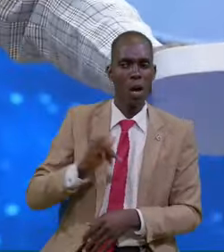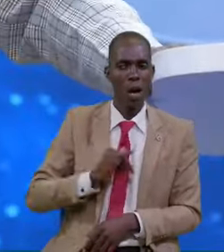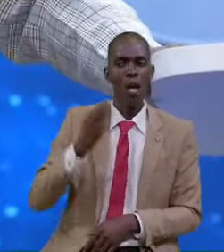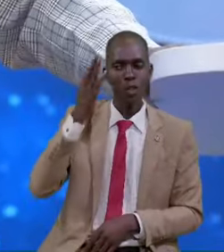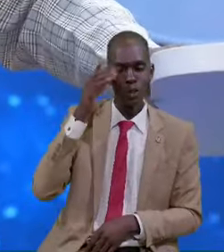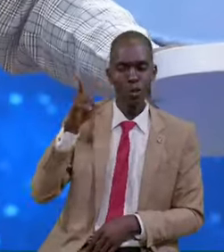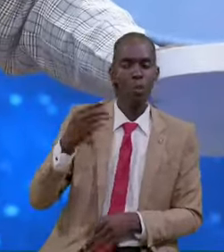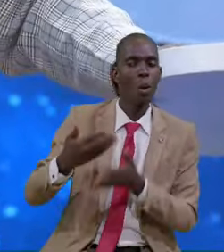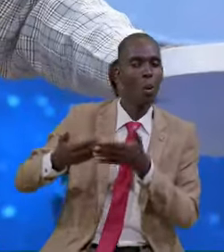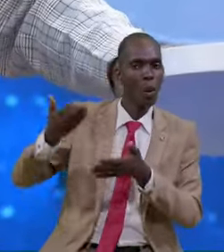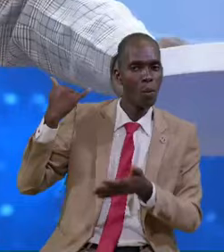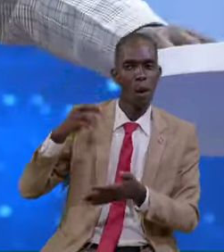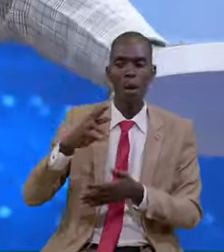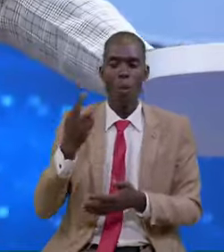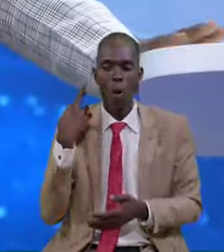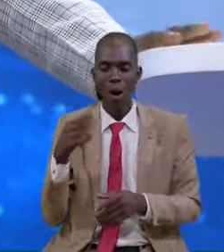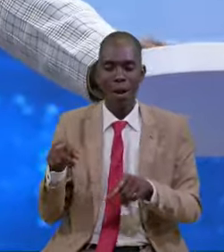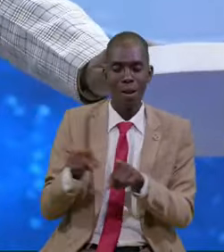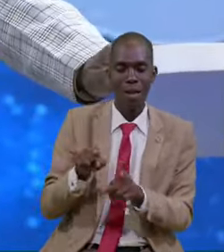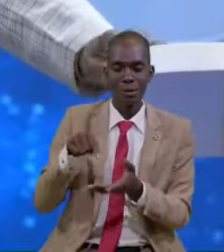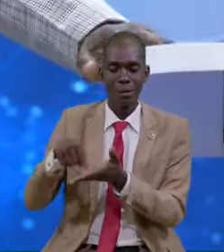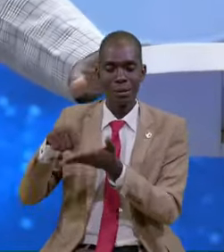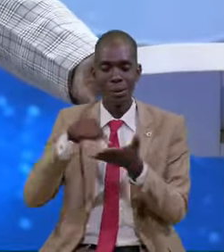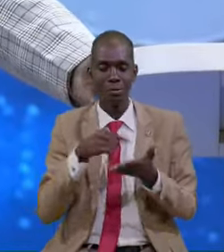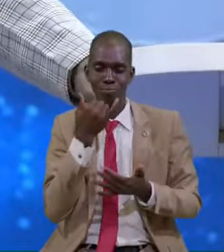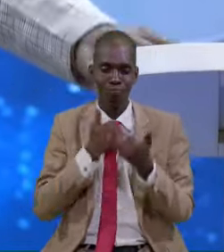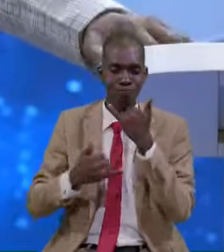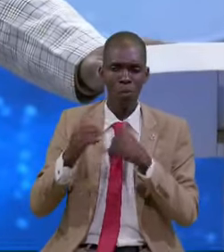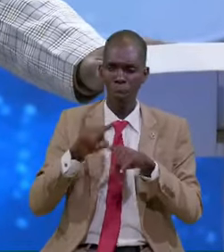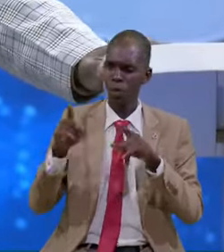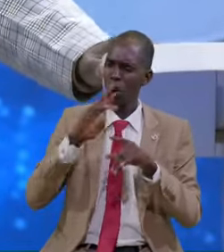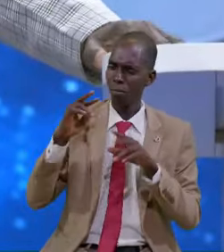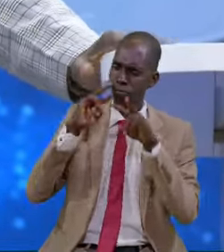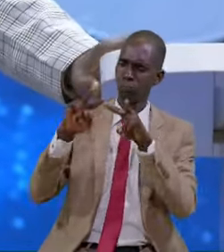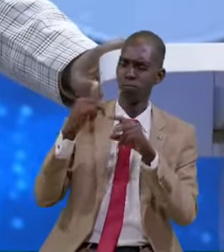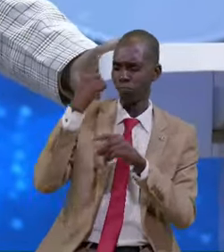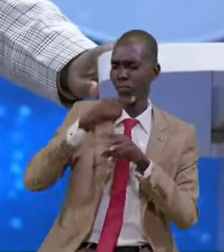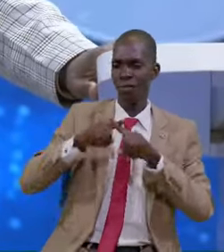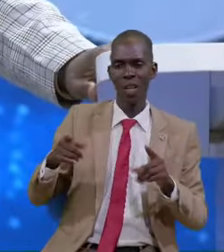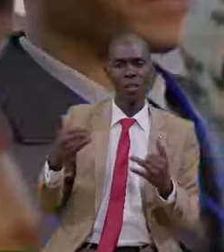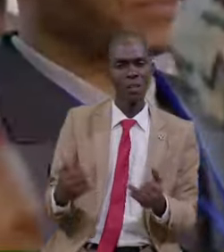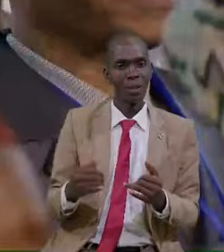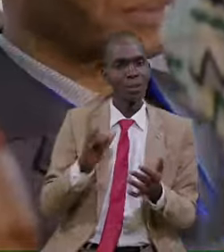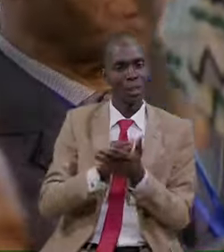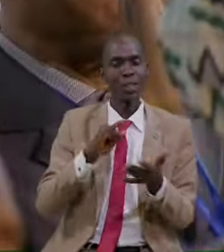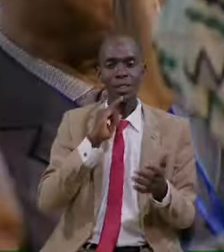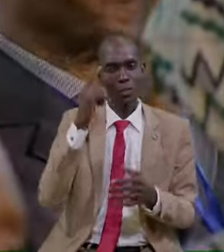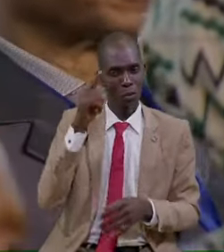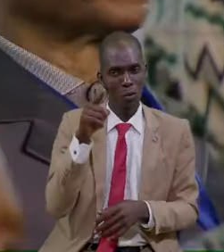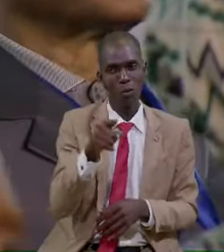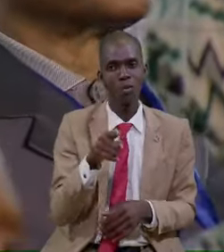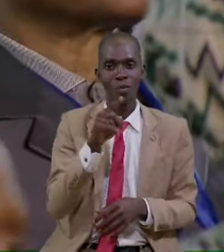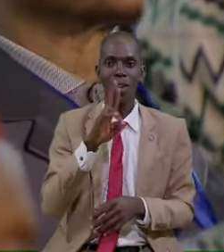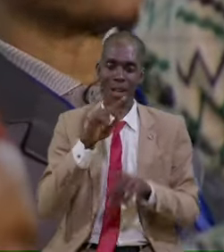that you were like this, you were like that, but you are different now. I'm talking about you. You're different